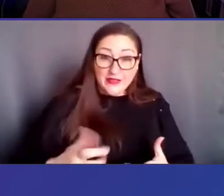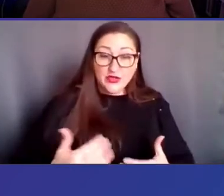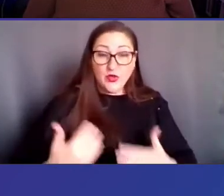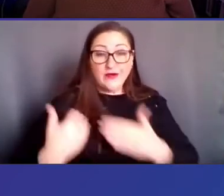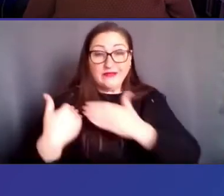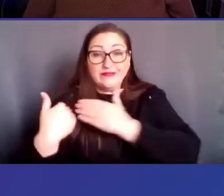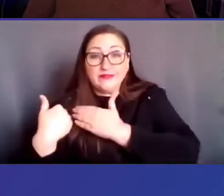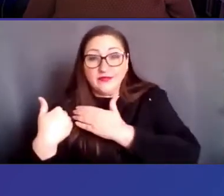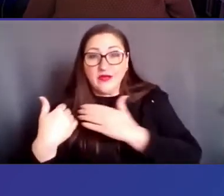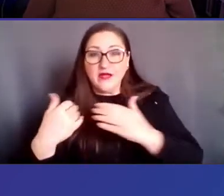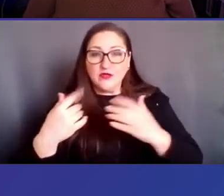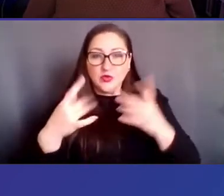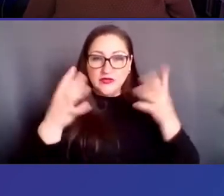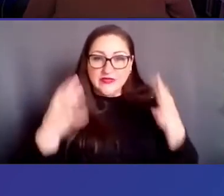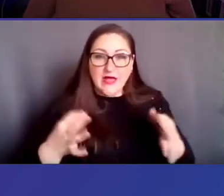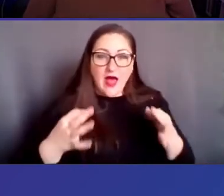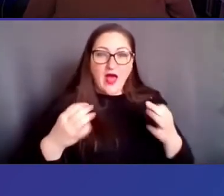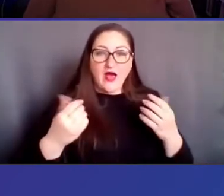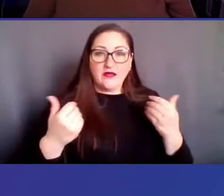Because I'm thinking about like